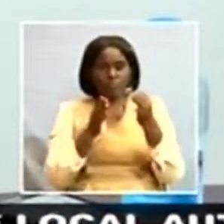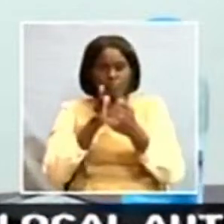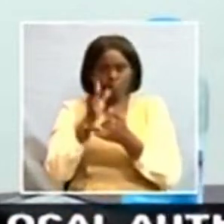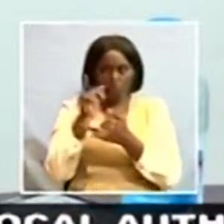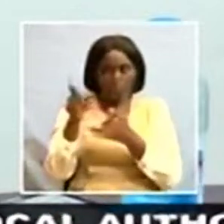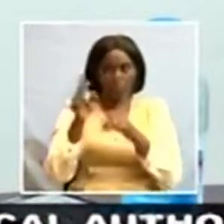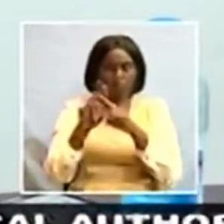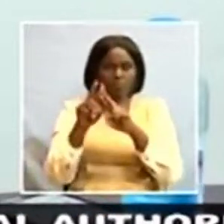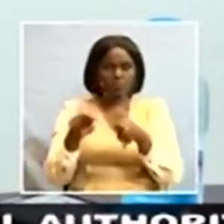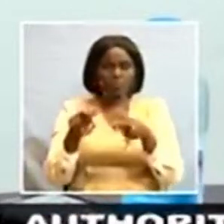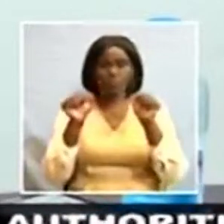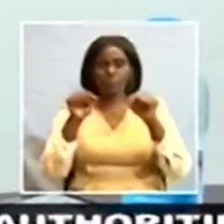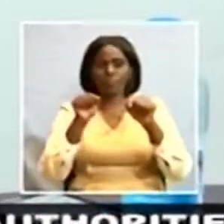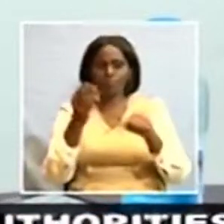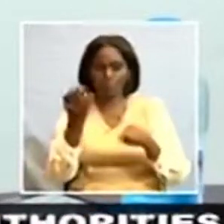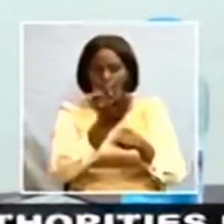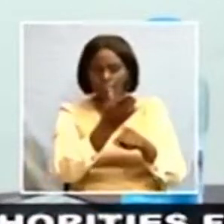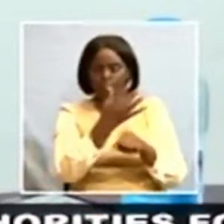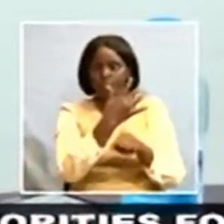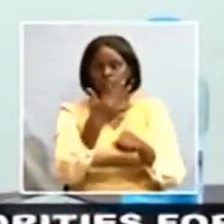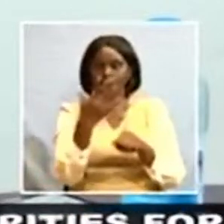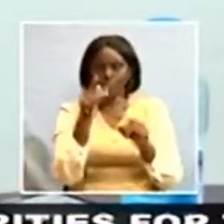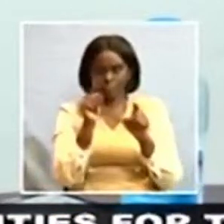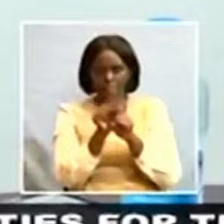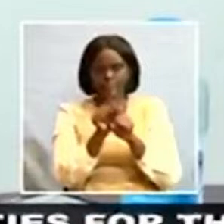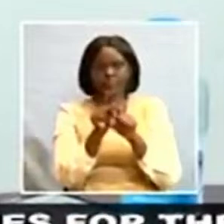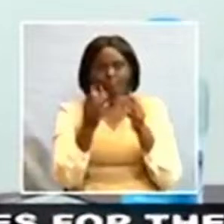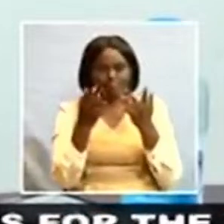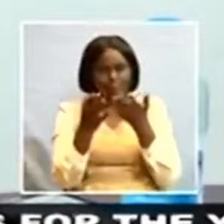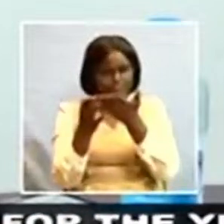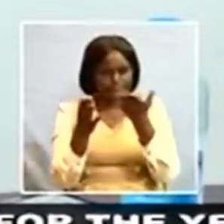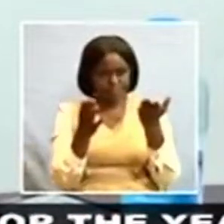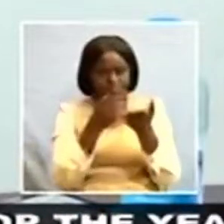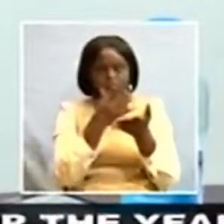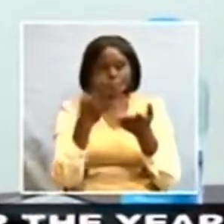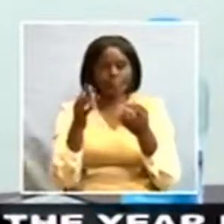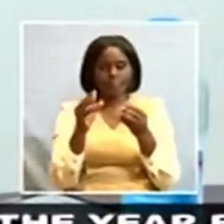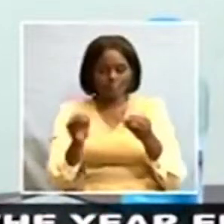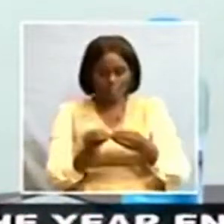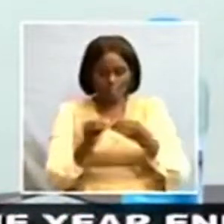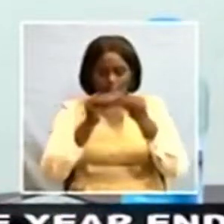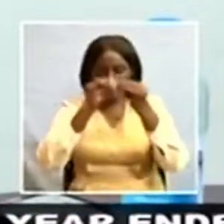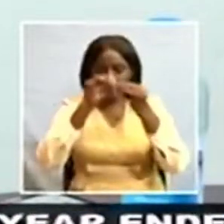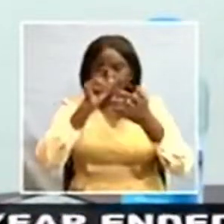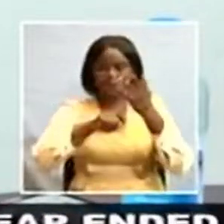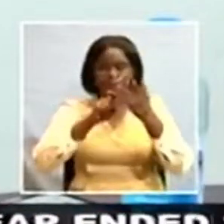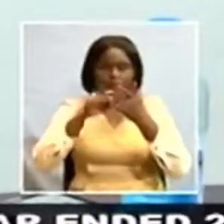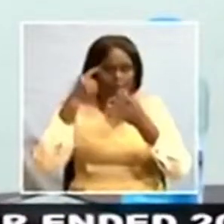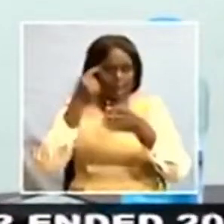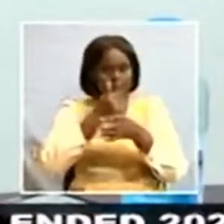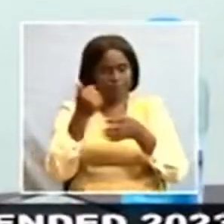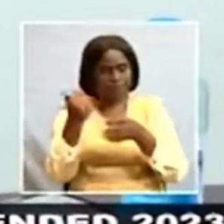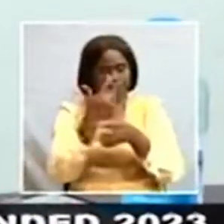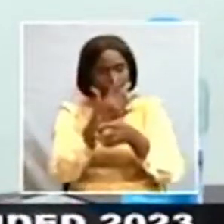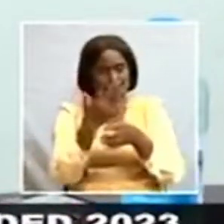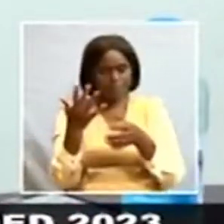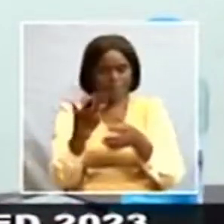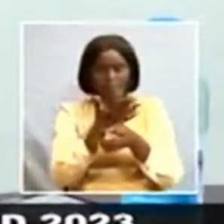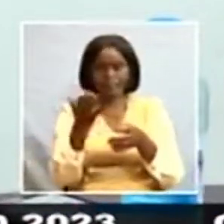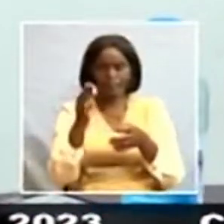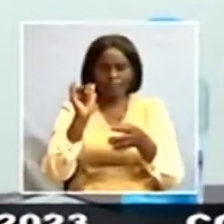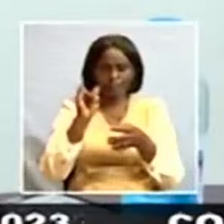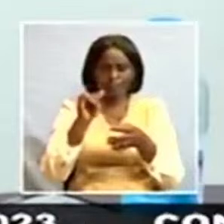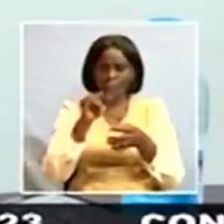Chair. Yes. These were assets, and these assets, the total cost for those assets